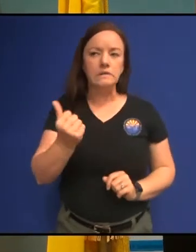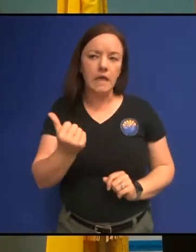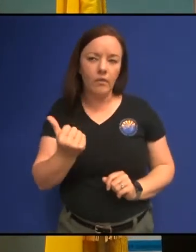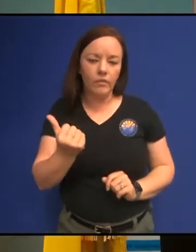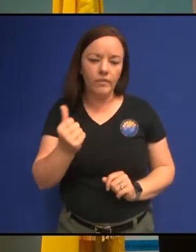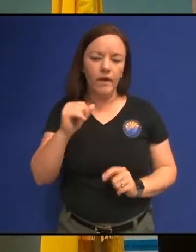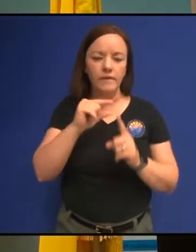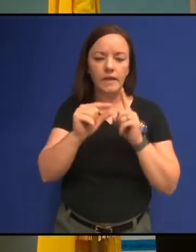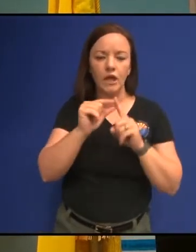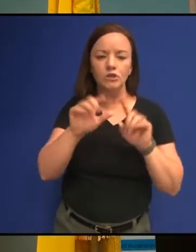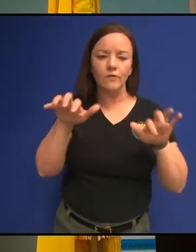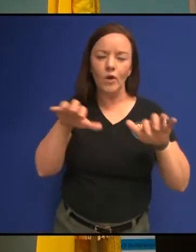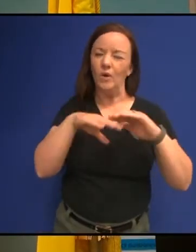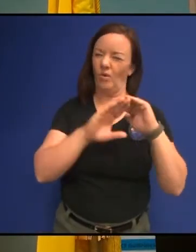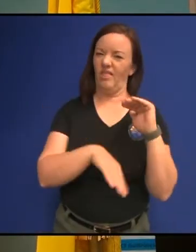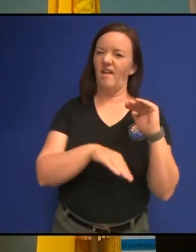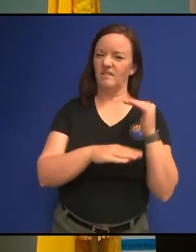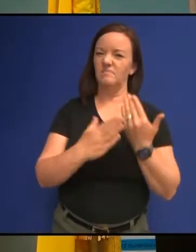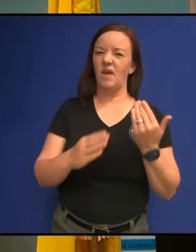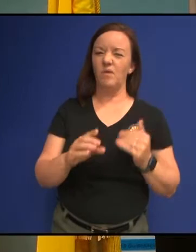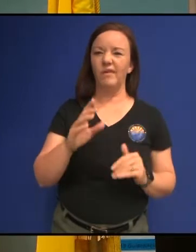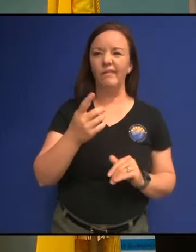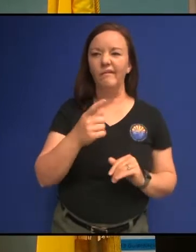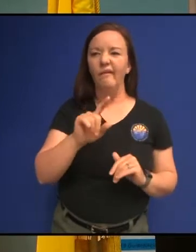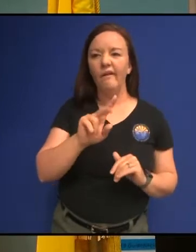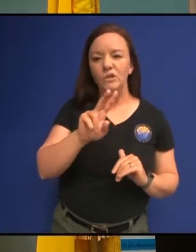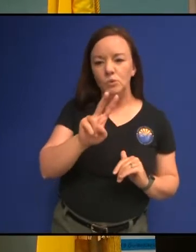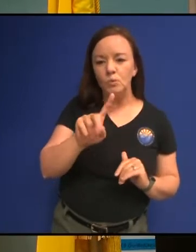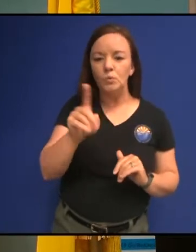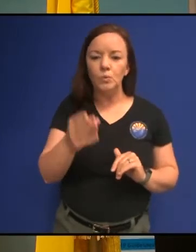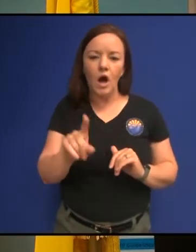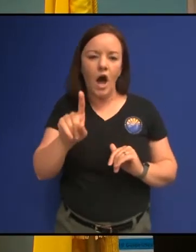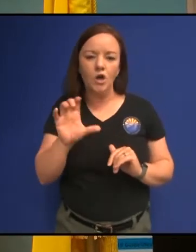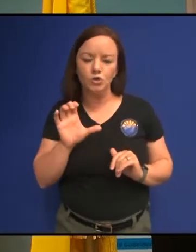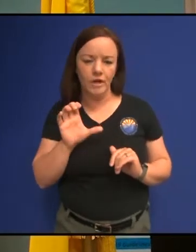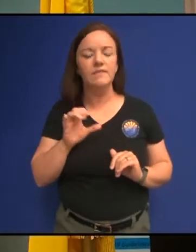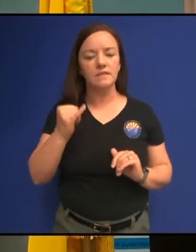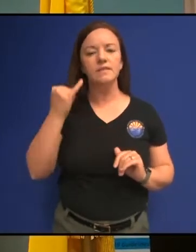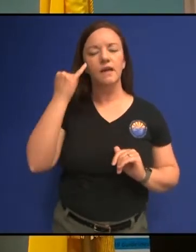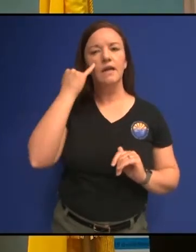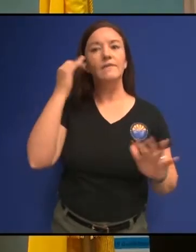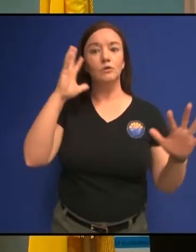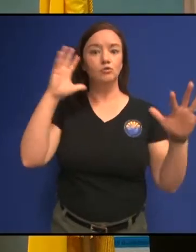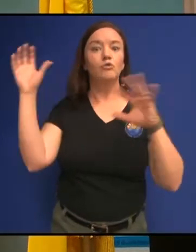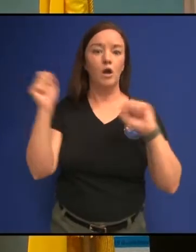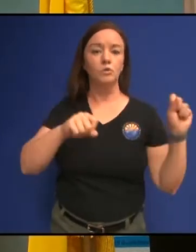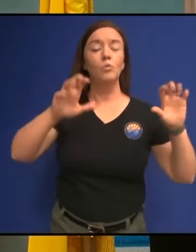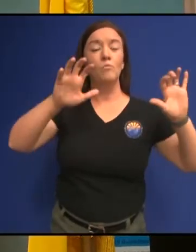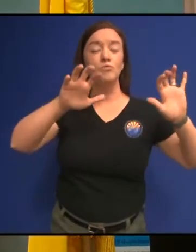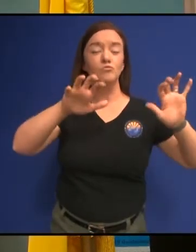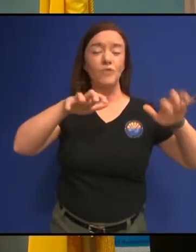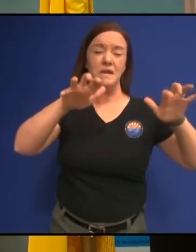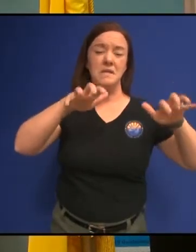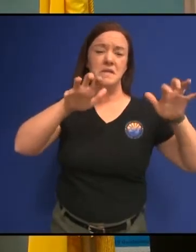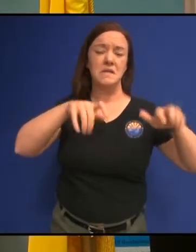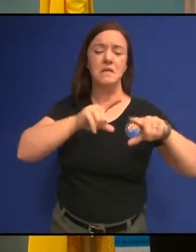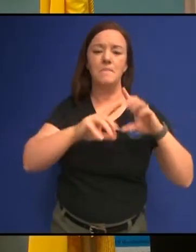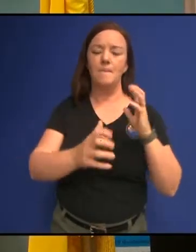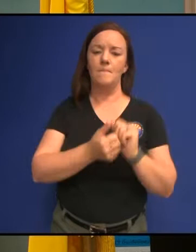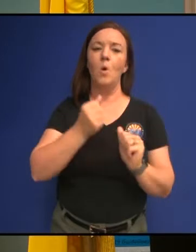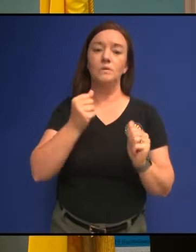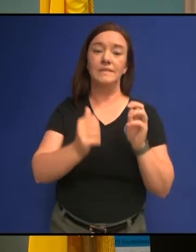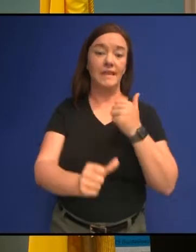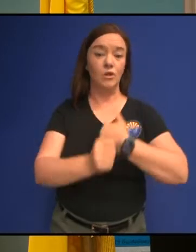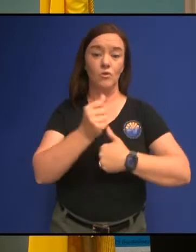an inch of rain or less, maybe even a couple hundredths at best if we get a really strong storm. But the big threat today for those are going to